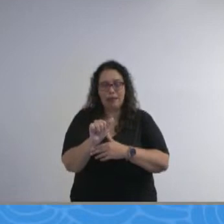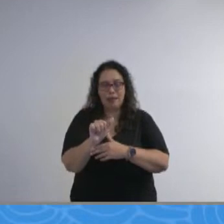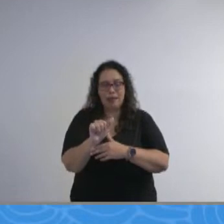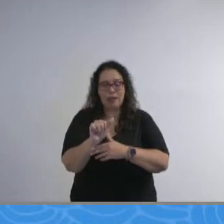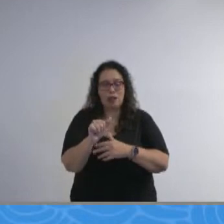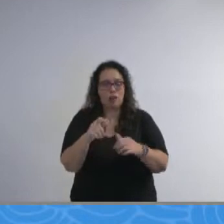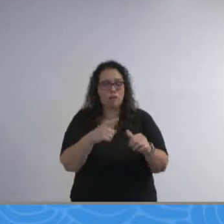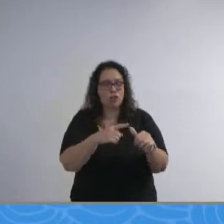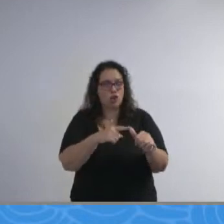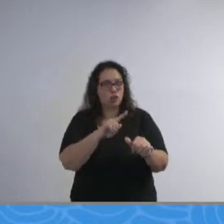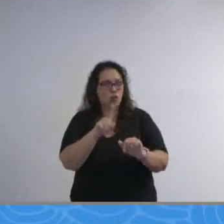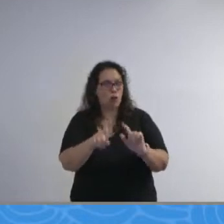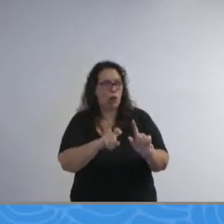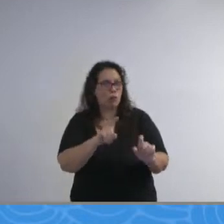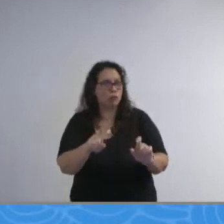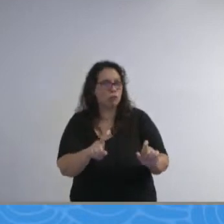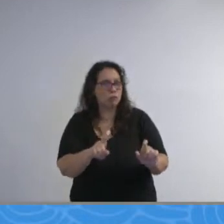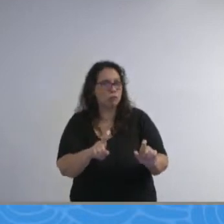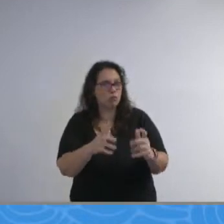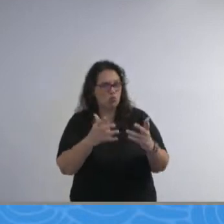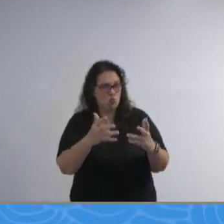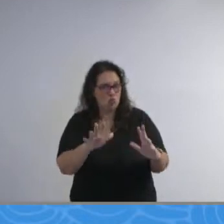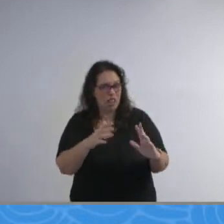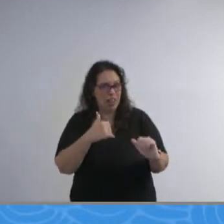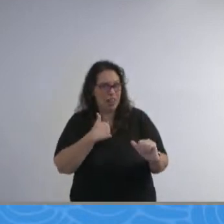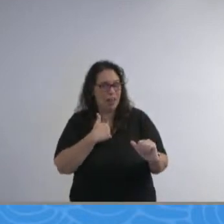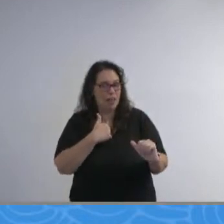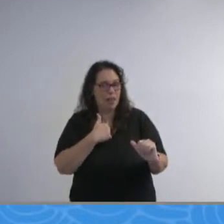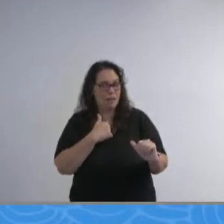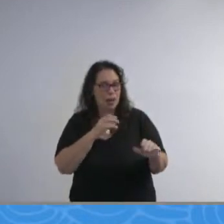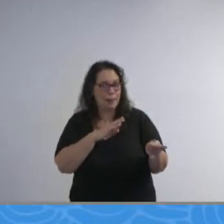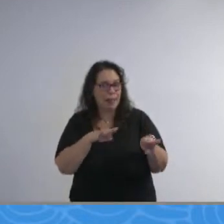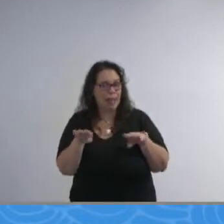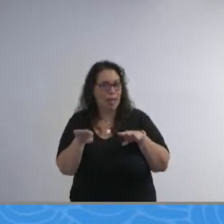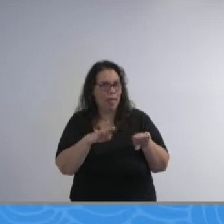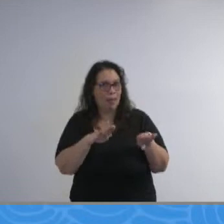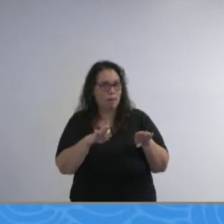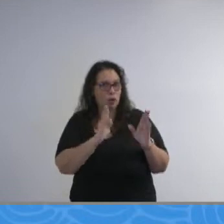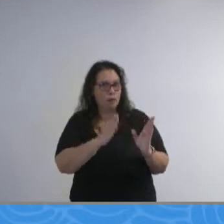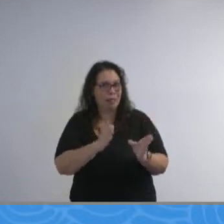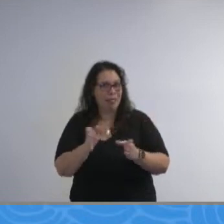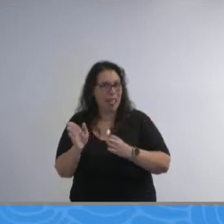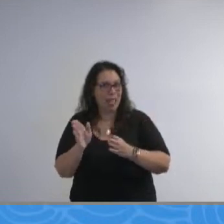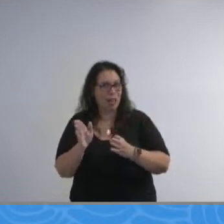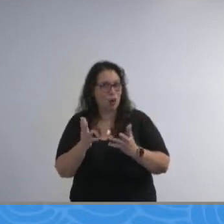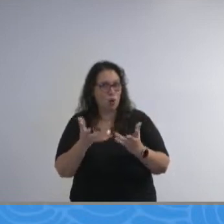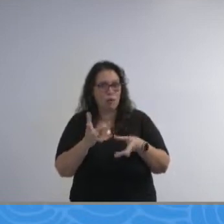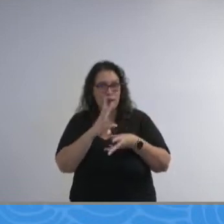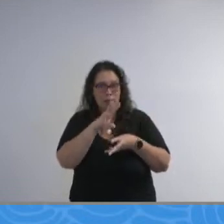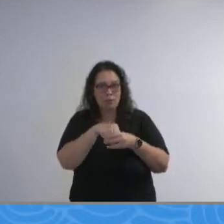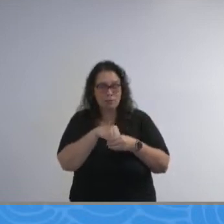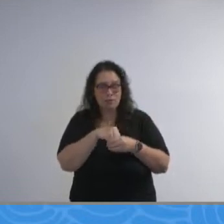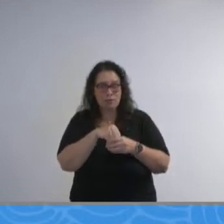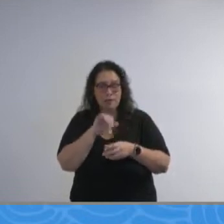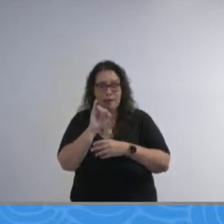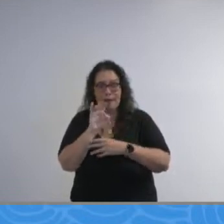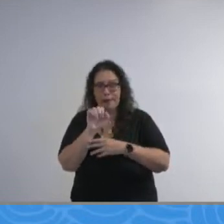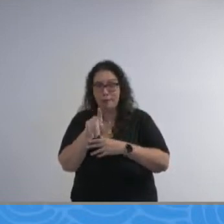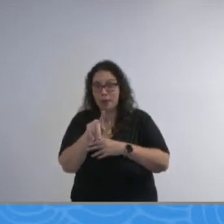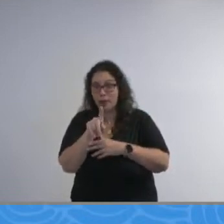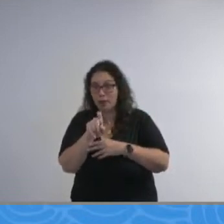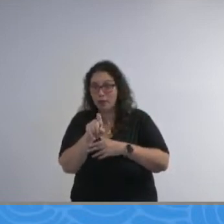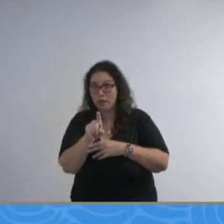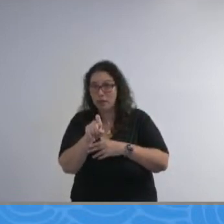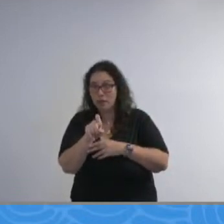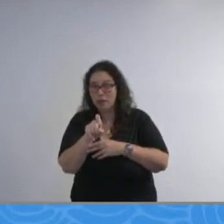the first questions we ask is if they already have a behavior plan in the IEP. So when we make